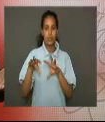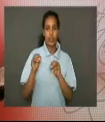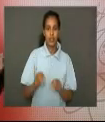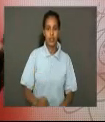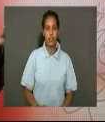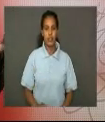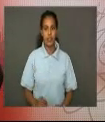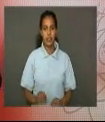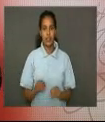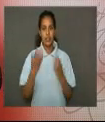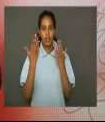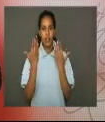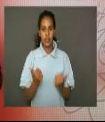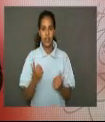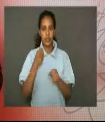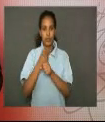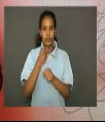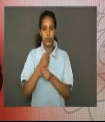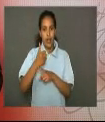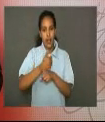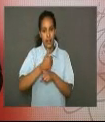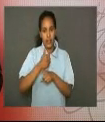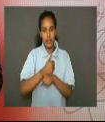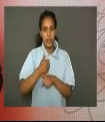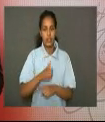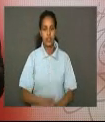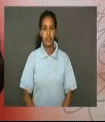Students, let us do an activity.